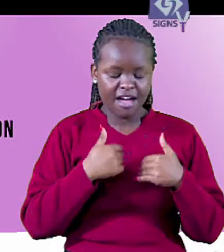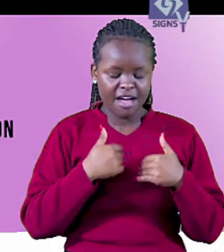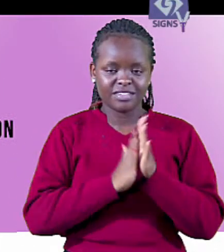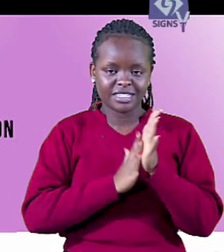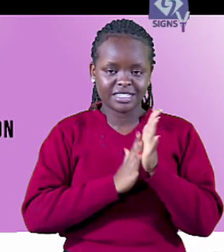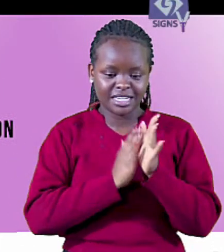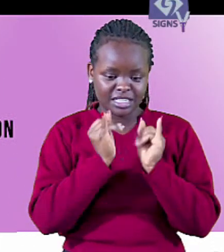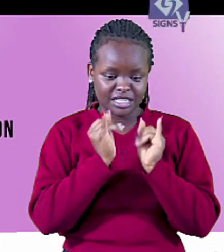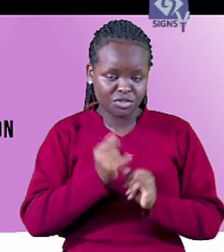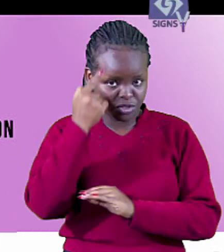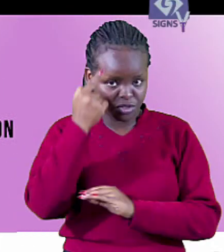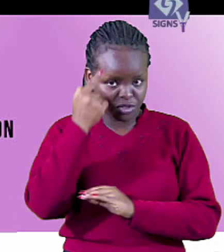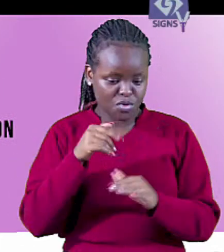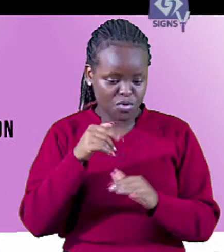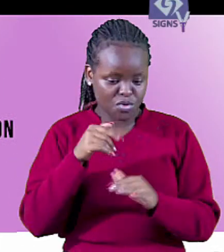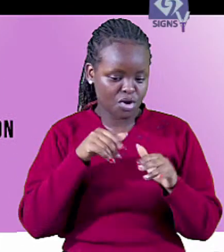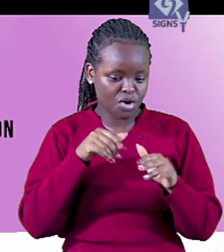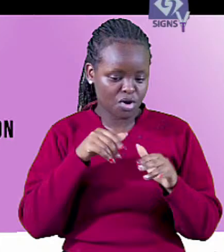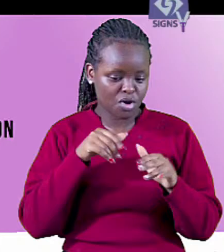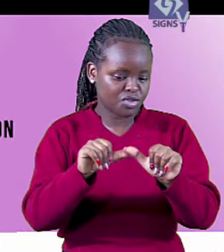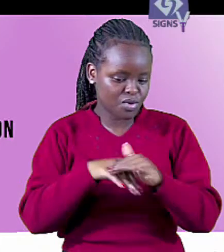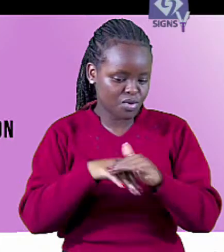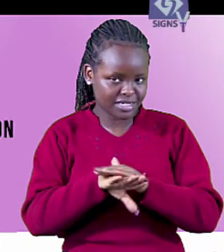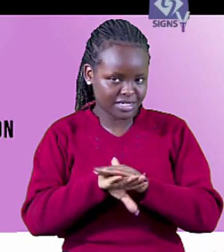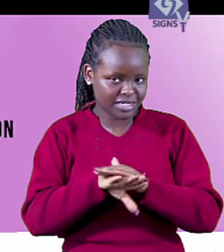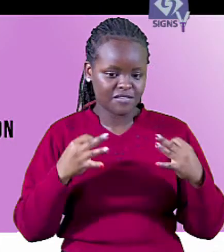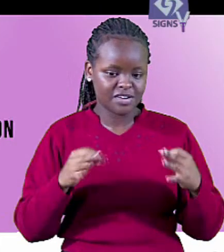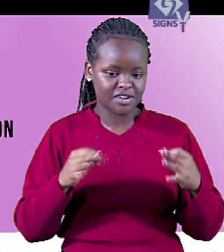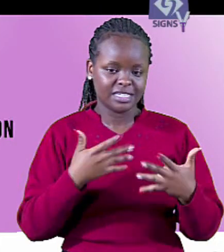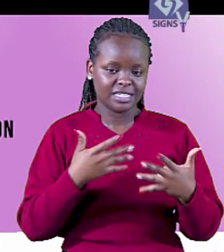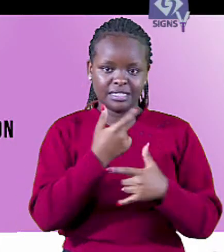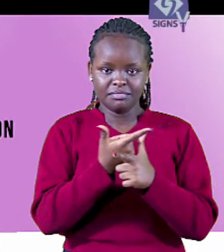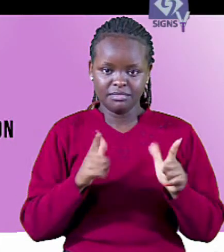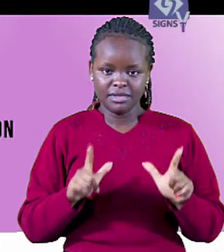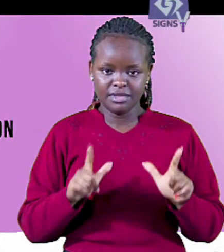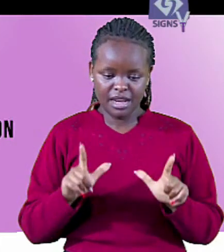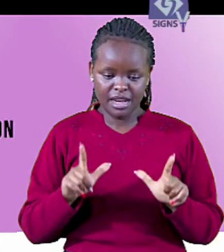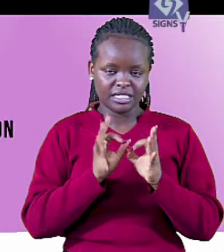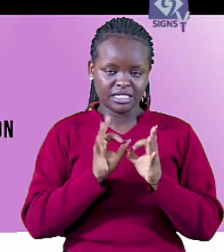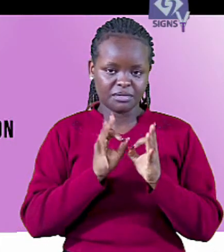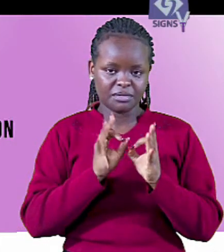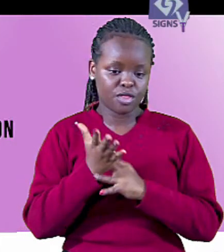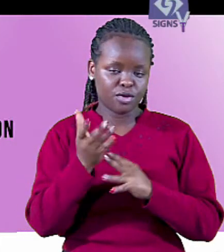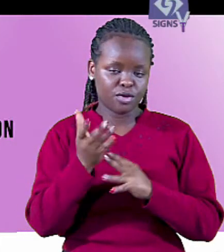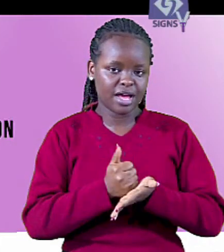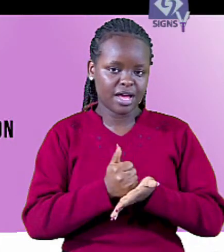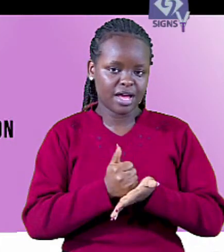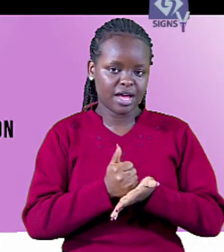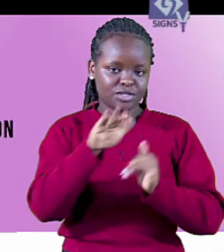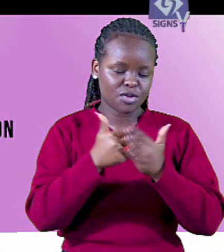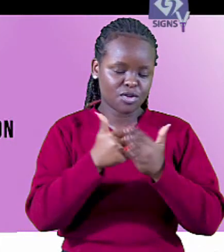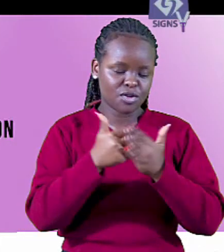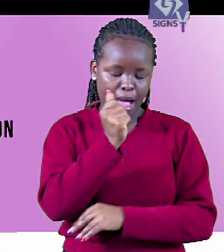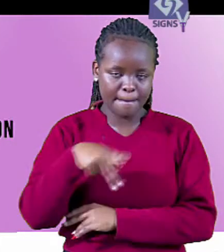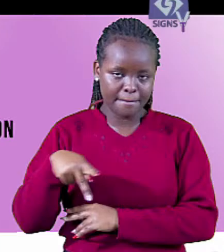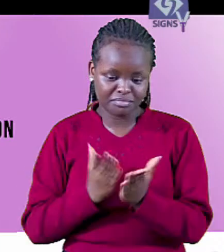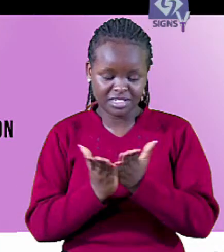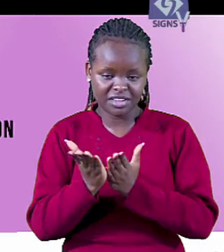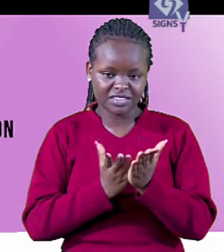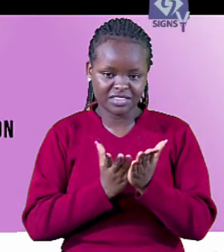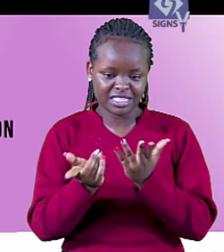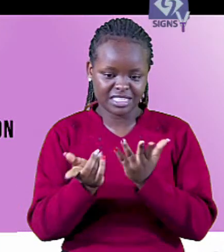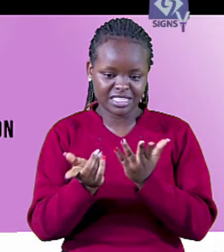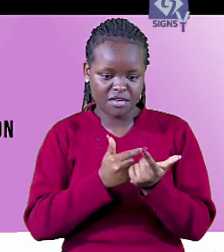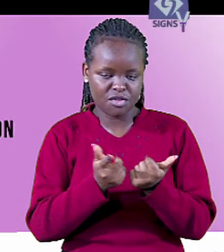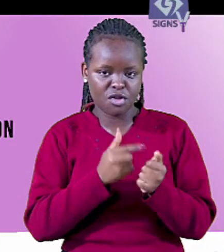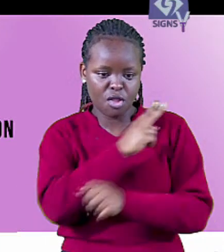You can continue to access free sign language interpretation services through the Assistol app. This service is available